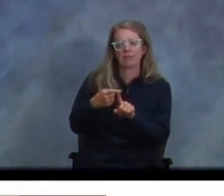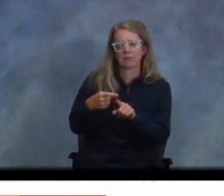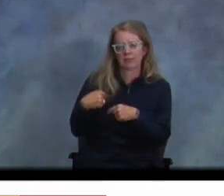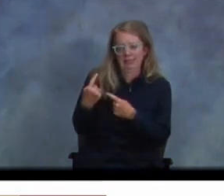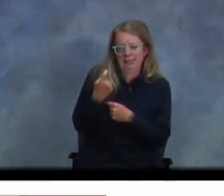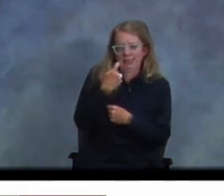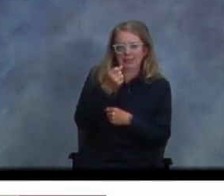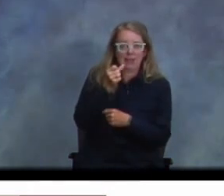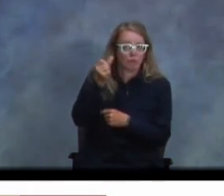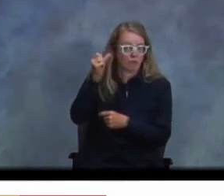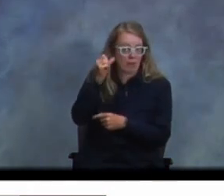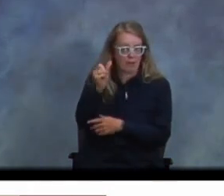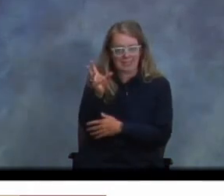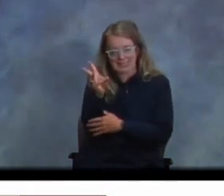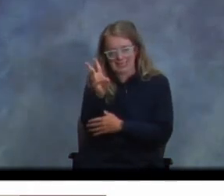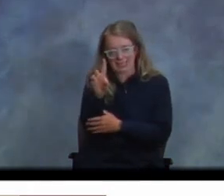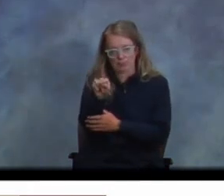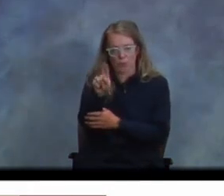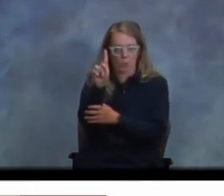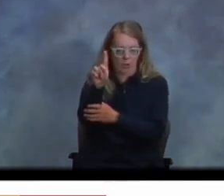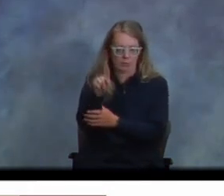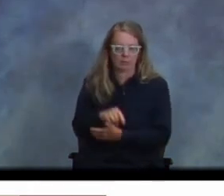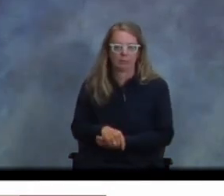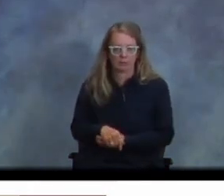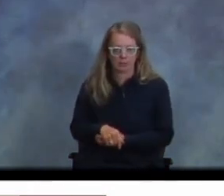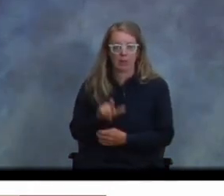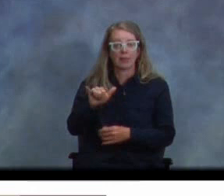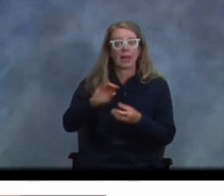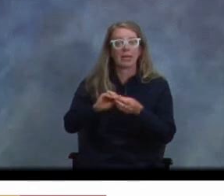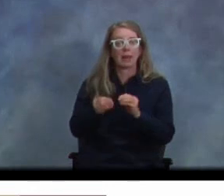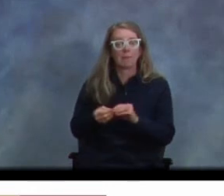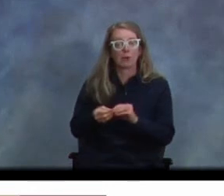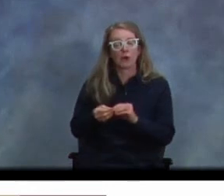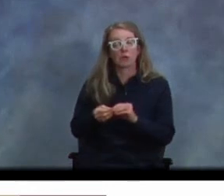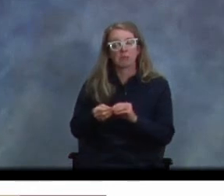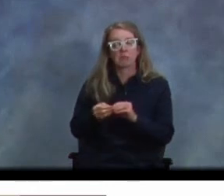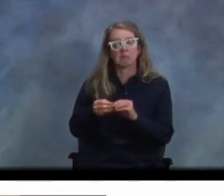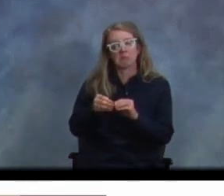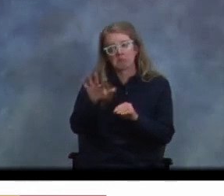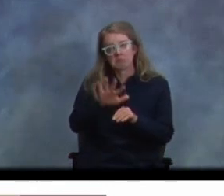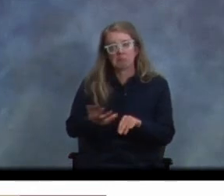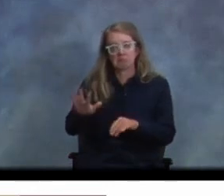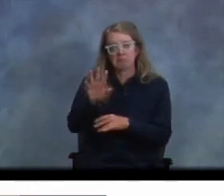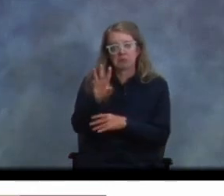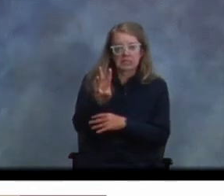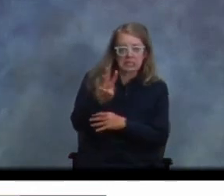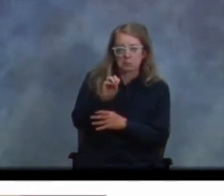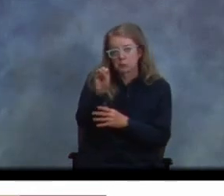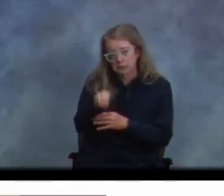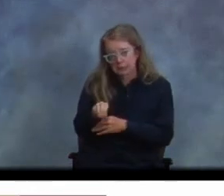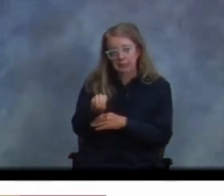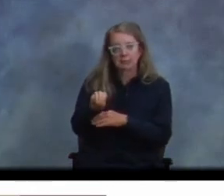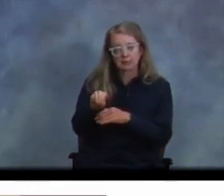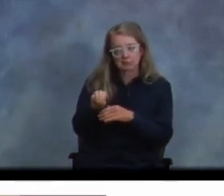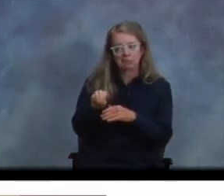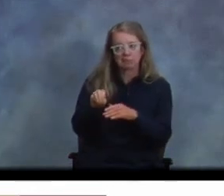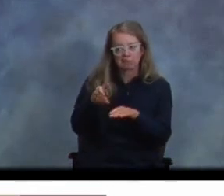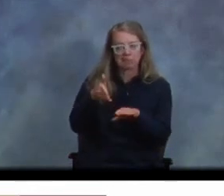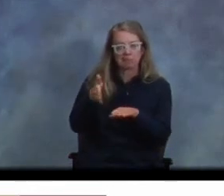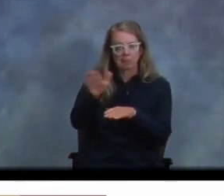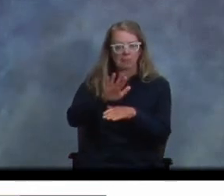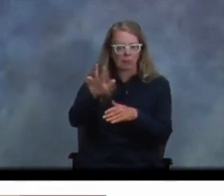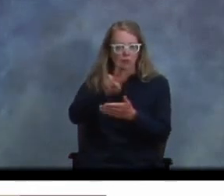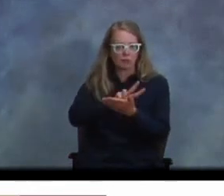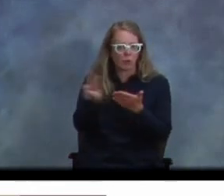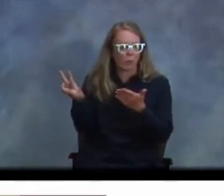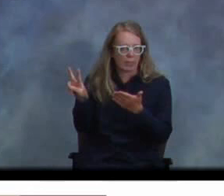was 6.1. This indicator has been in the 6% range for over 2 weeks